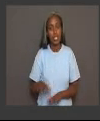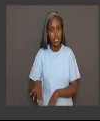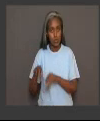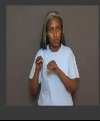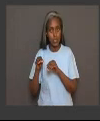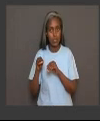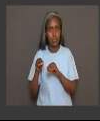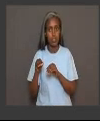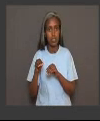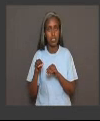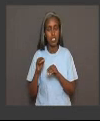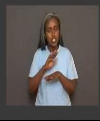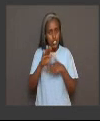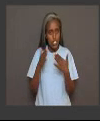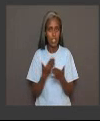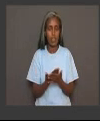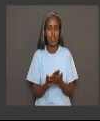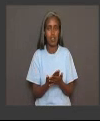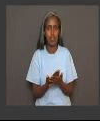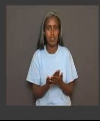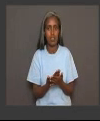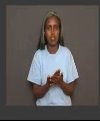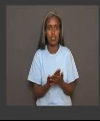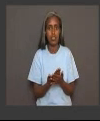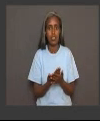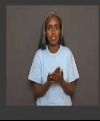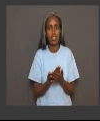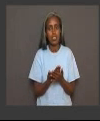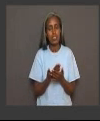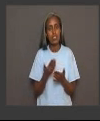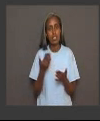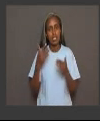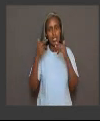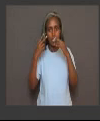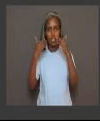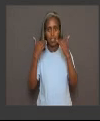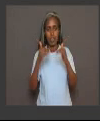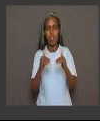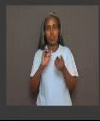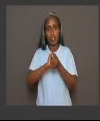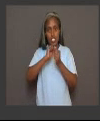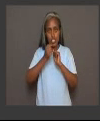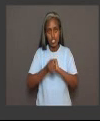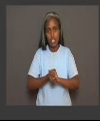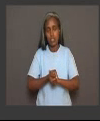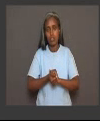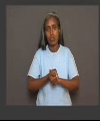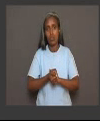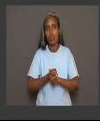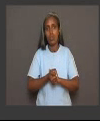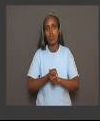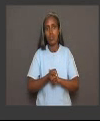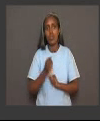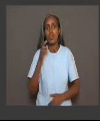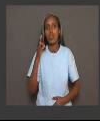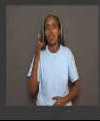Students, in general, the instantaneous rate of change of